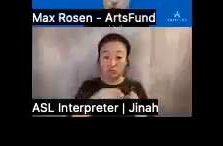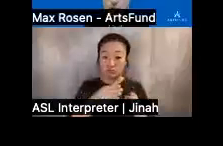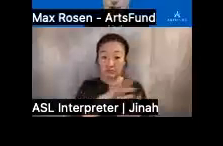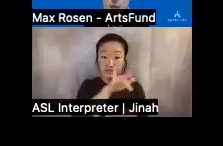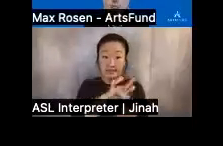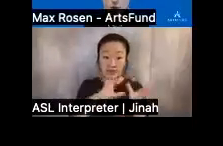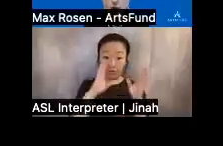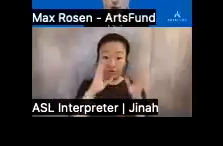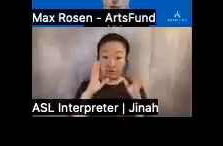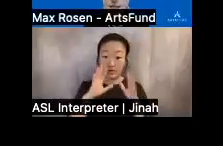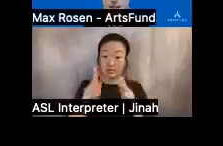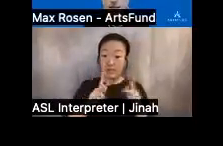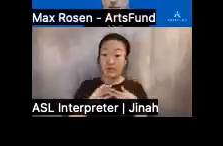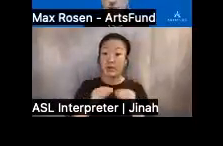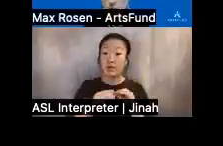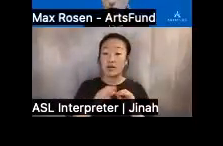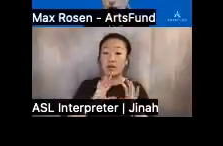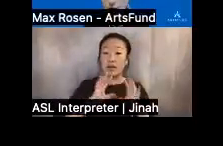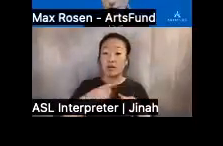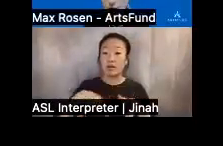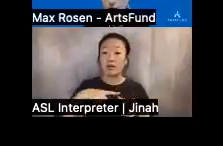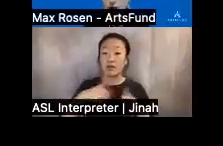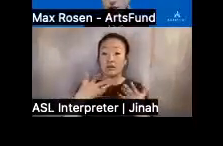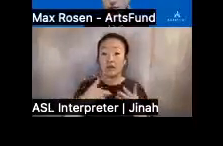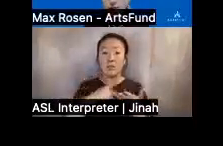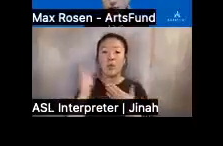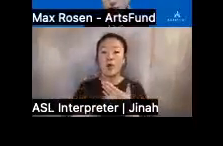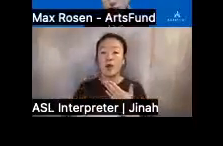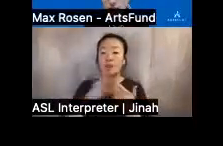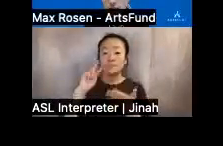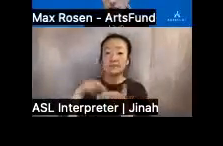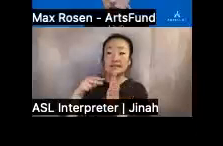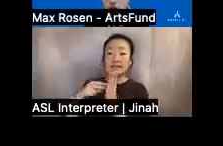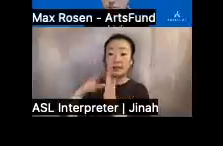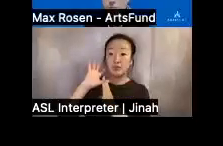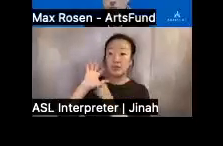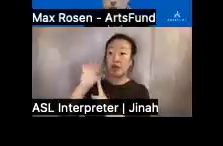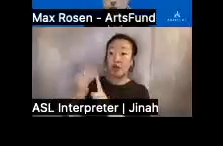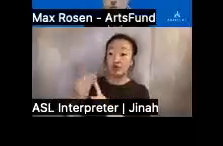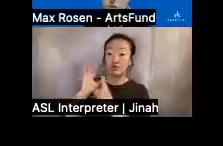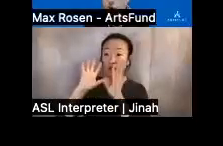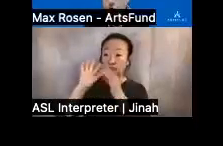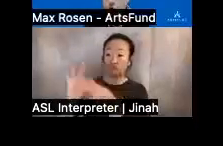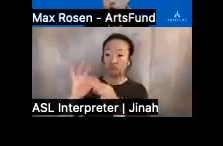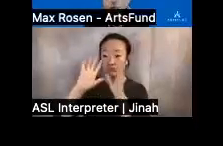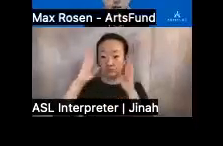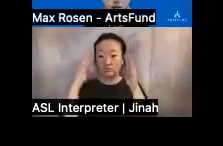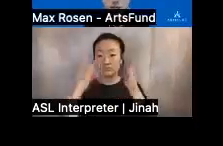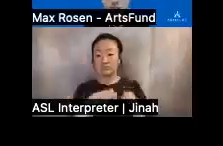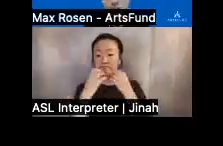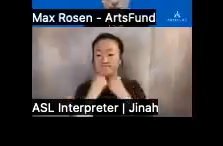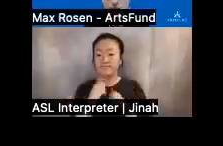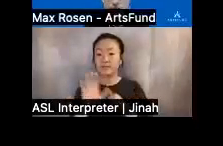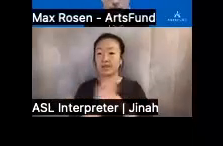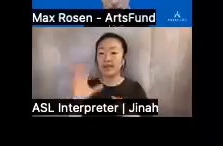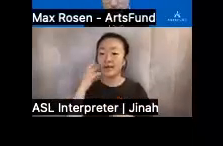stories, and programming is intended to be culturally relevant to their experiences. So we'll just go through the first